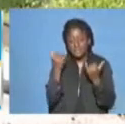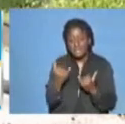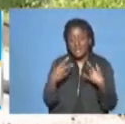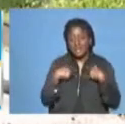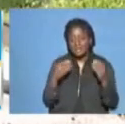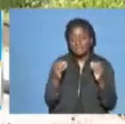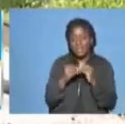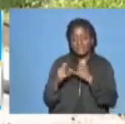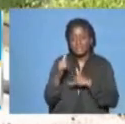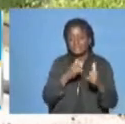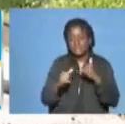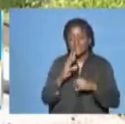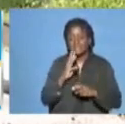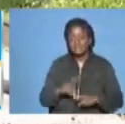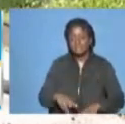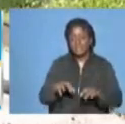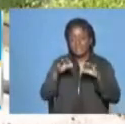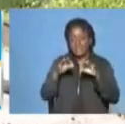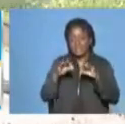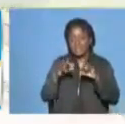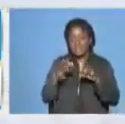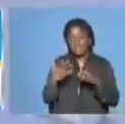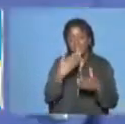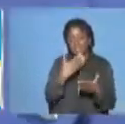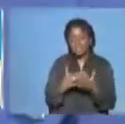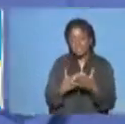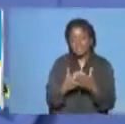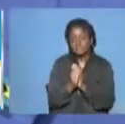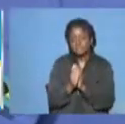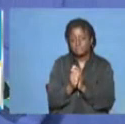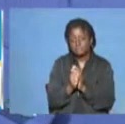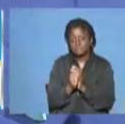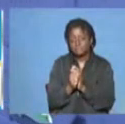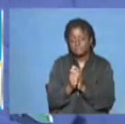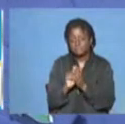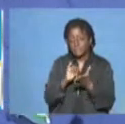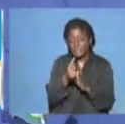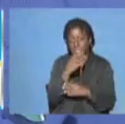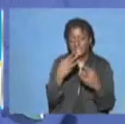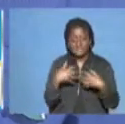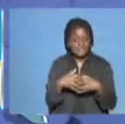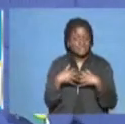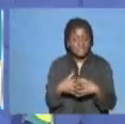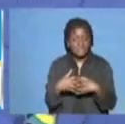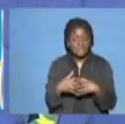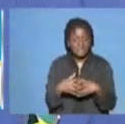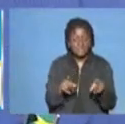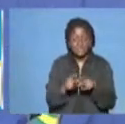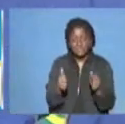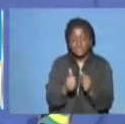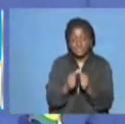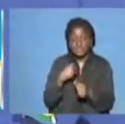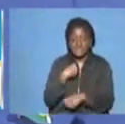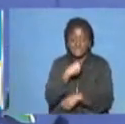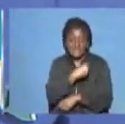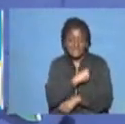to fight these floods effectively and efficiently. These machines, along with the